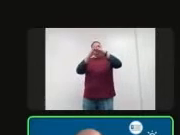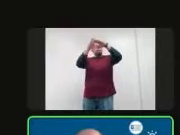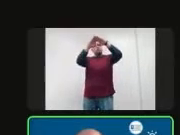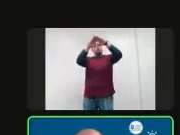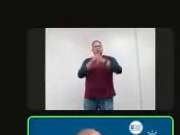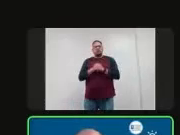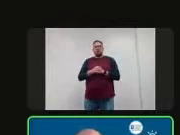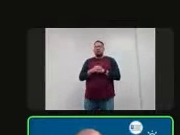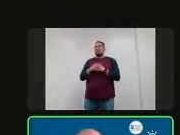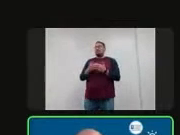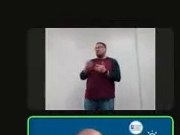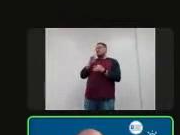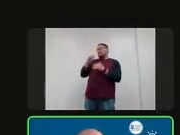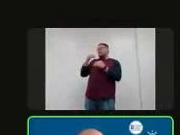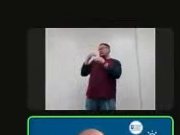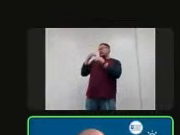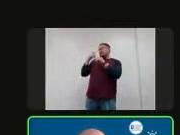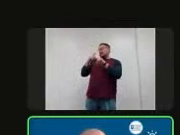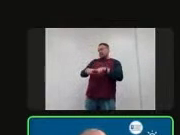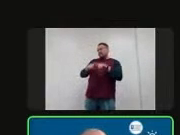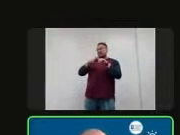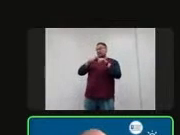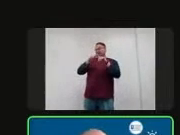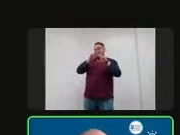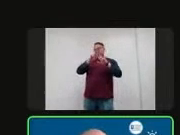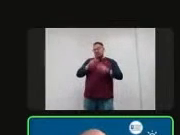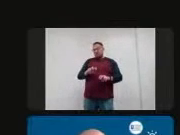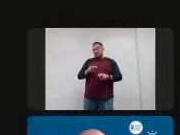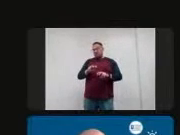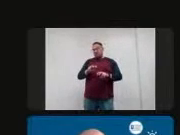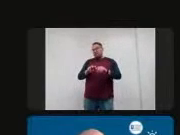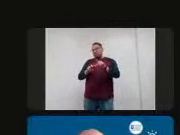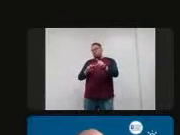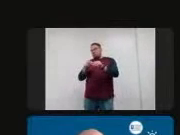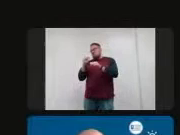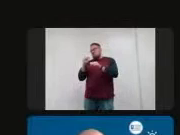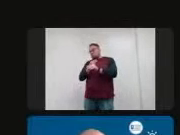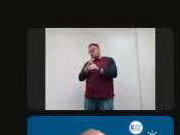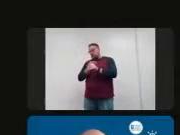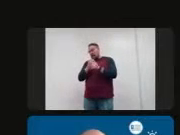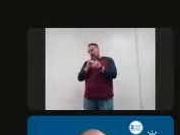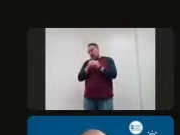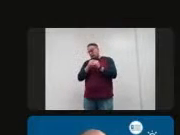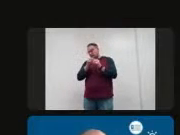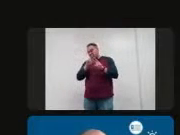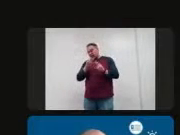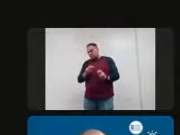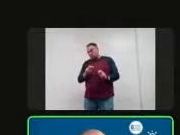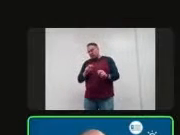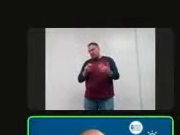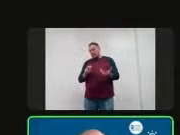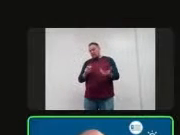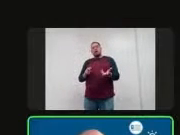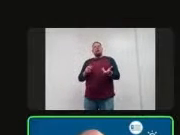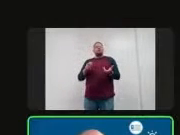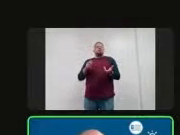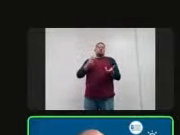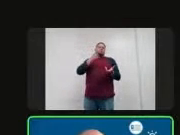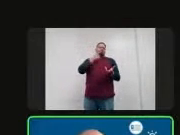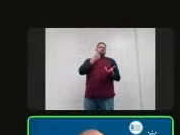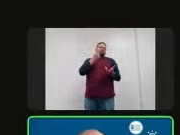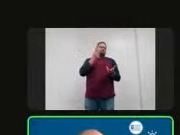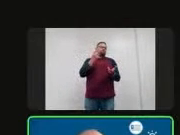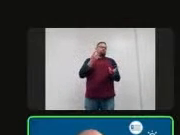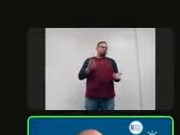So it really depends on the evaluation tool you use. Yeah. I would say that in